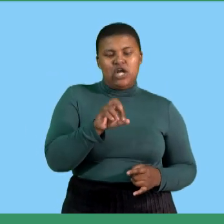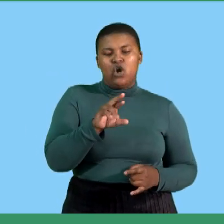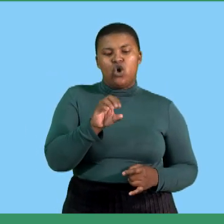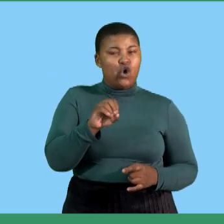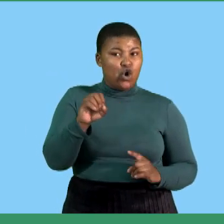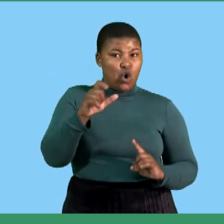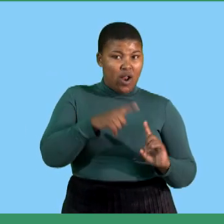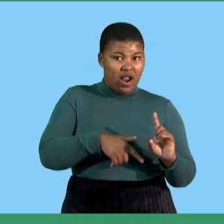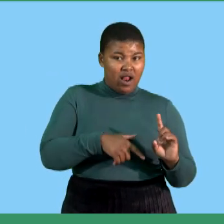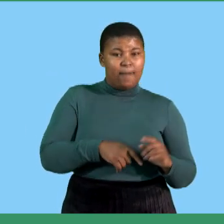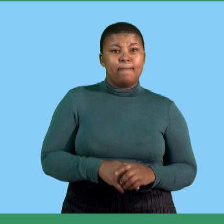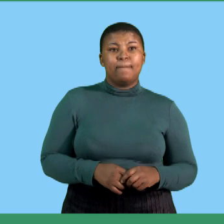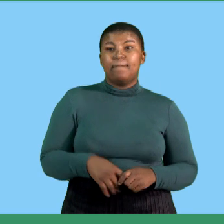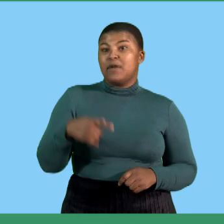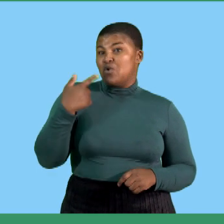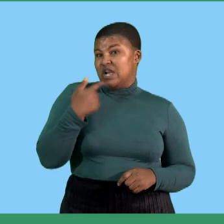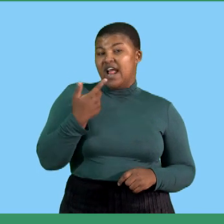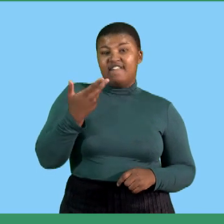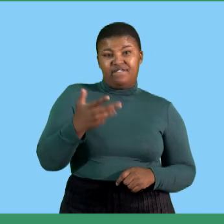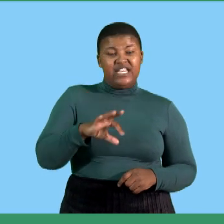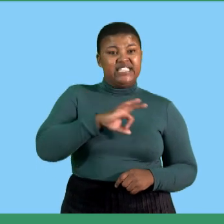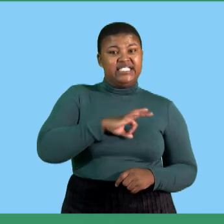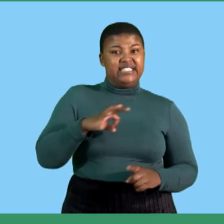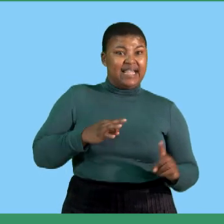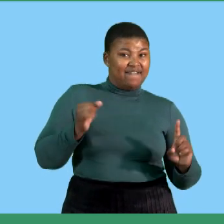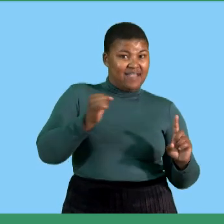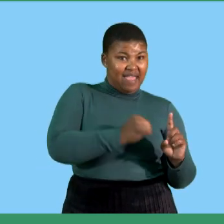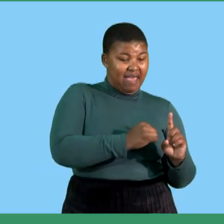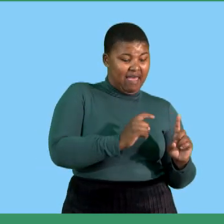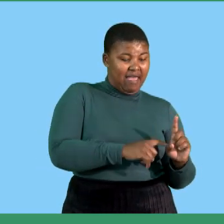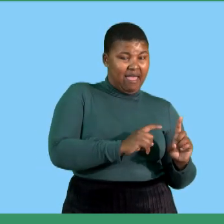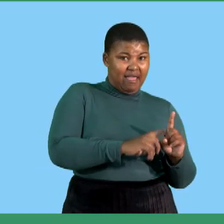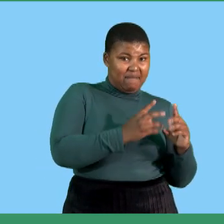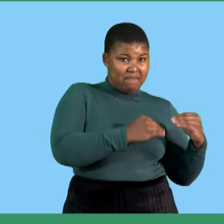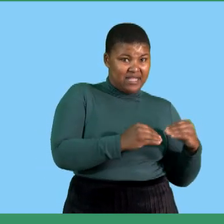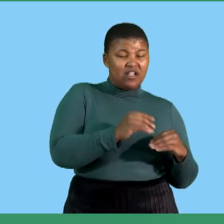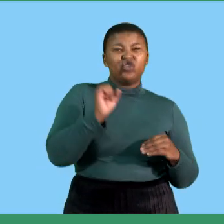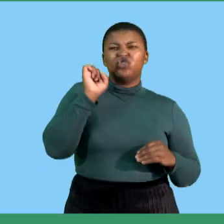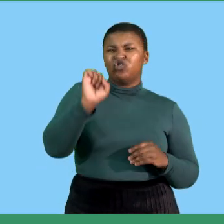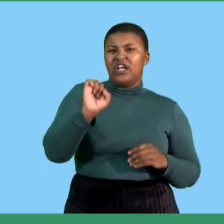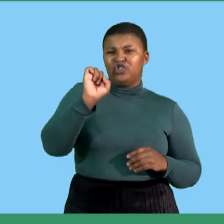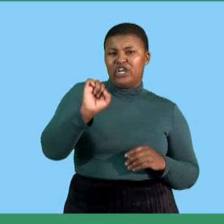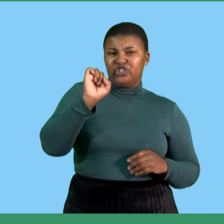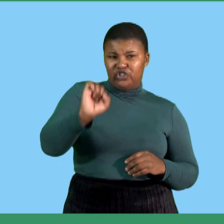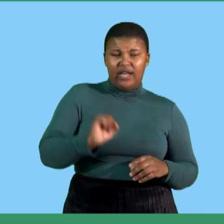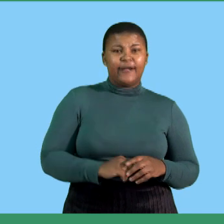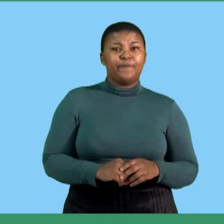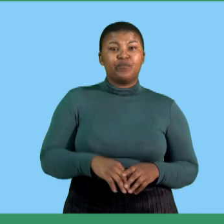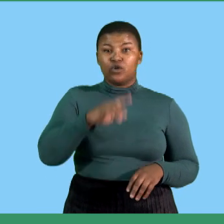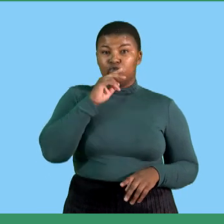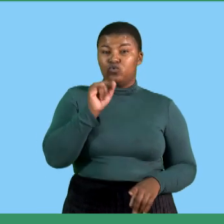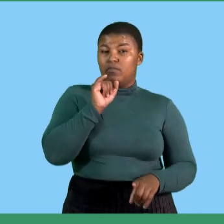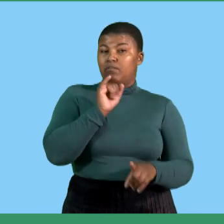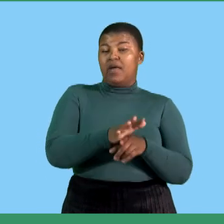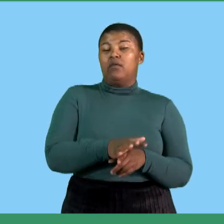have experienced employees on strike. This had a major impact on their service delivery.